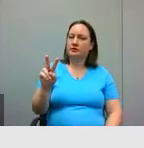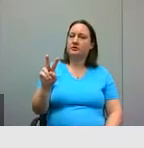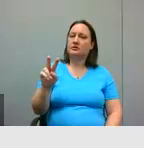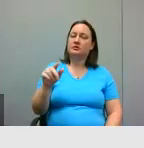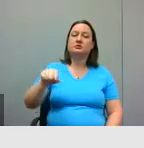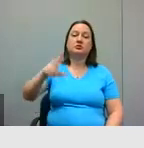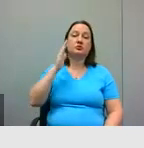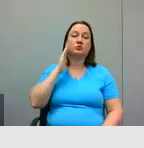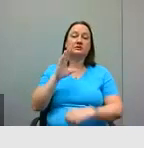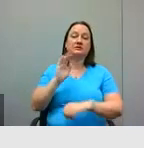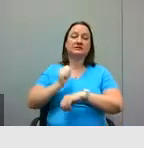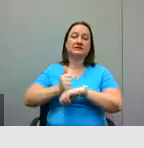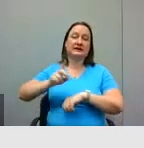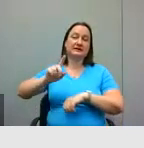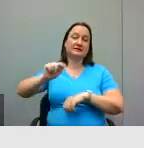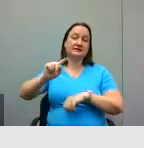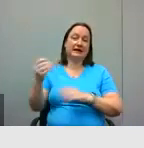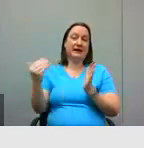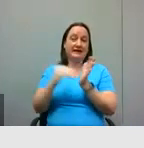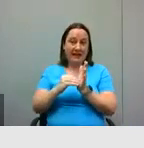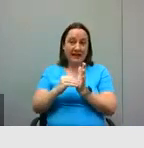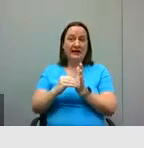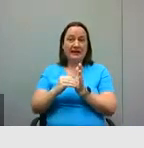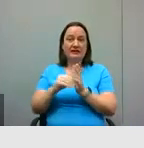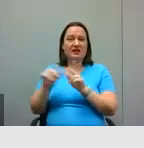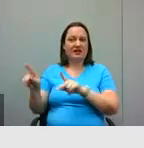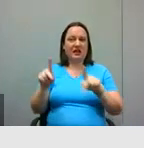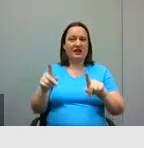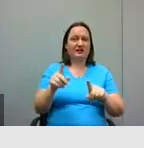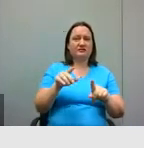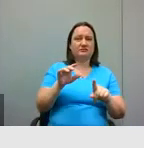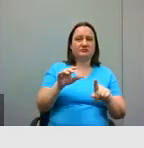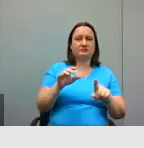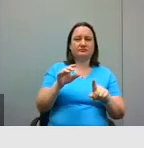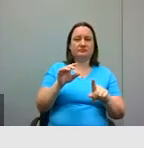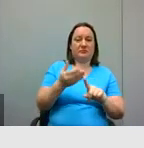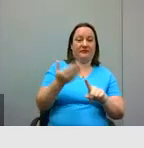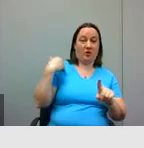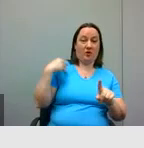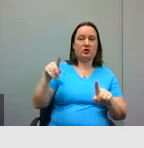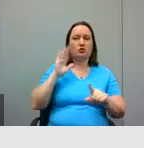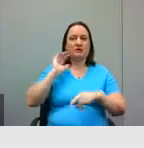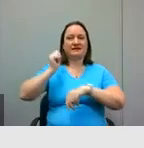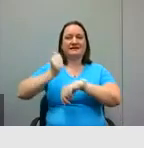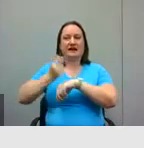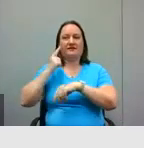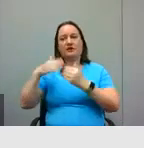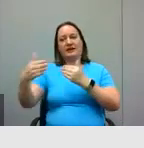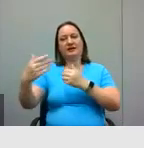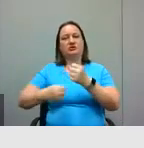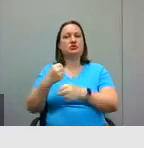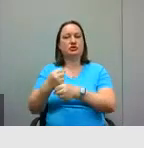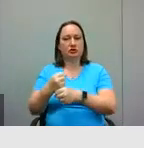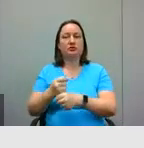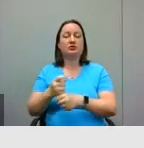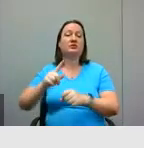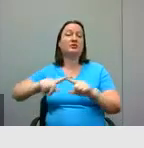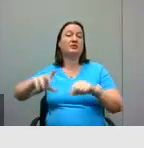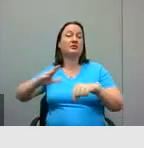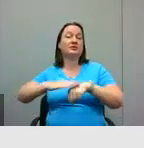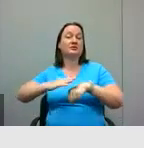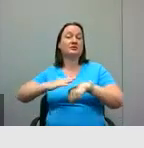setting your dates again, just like that for the next year. But I do want to caution you that right